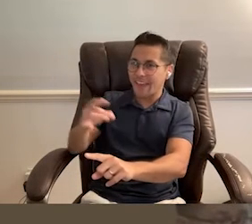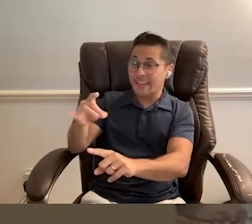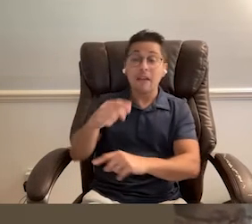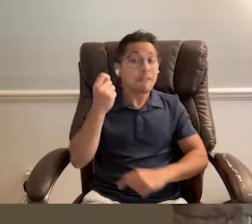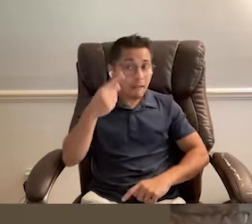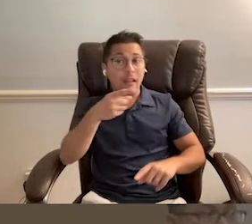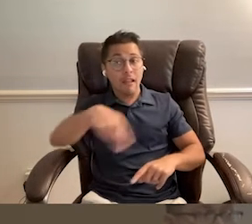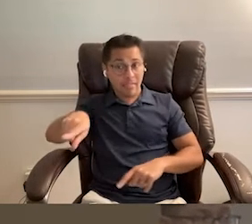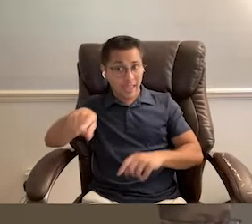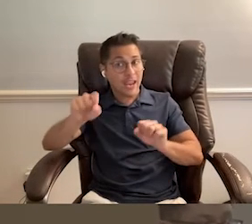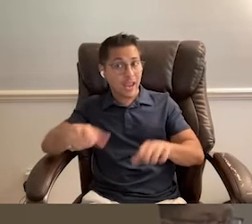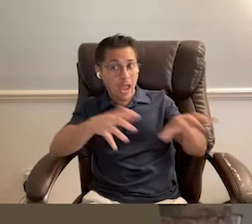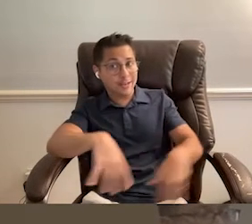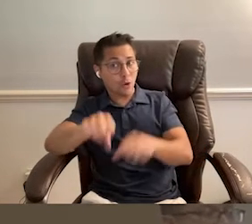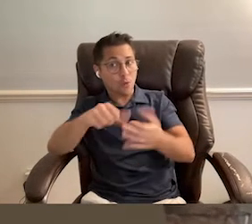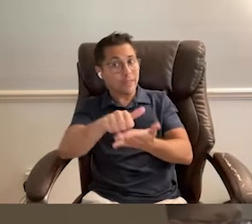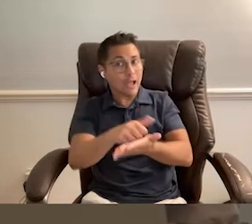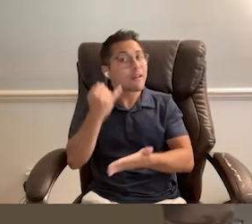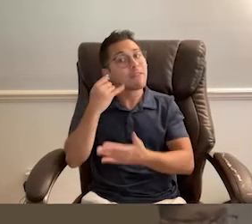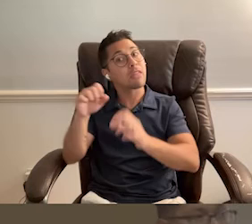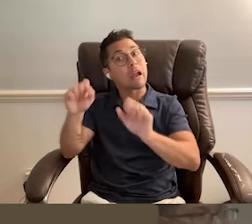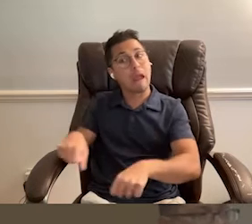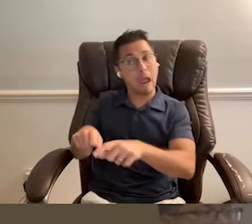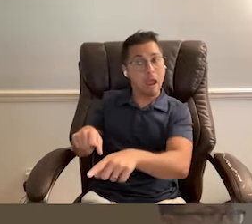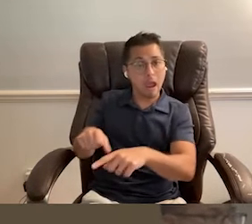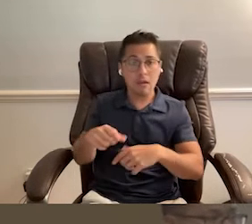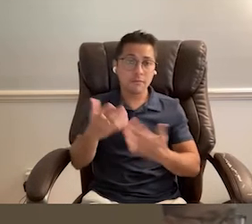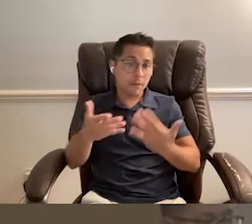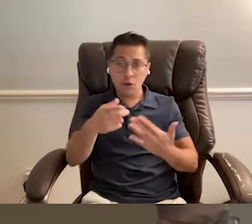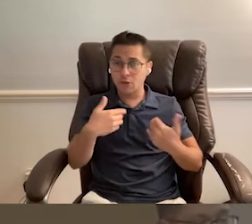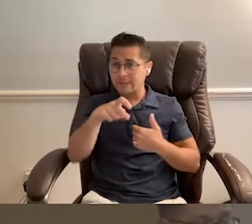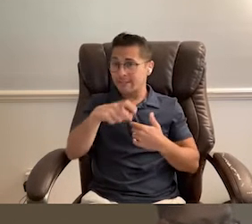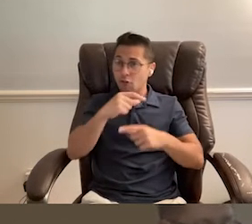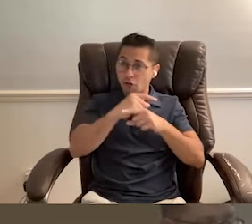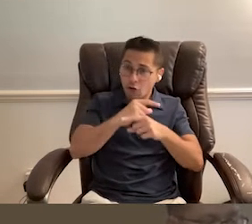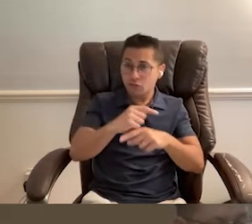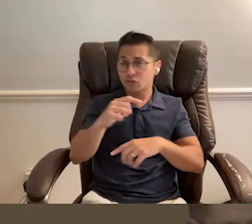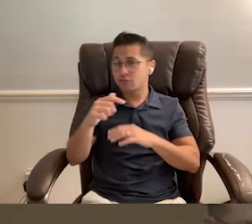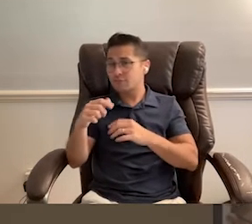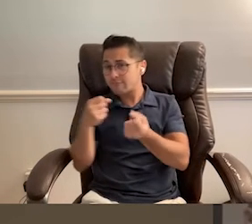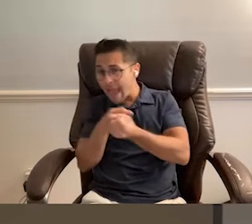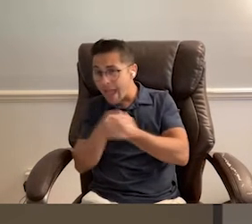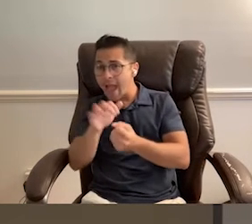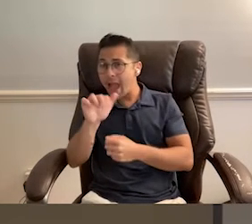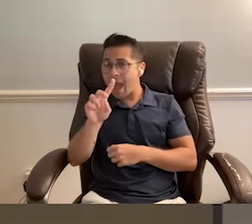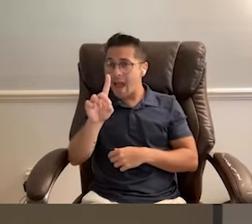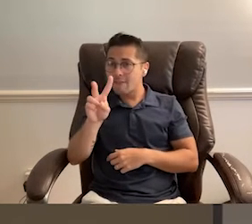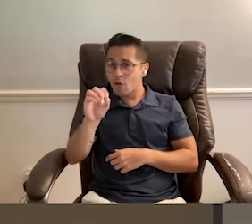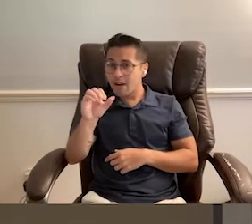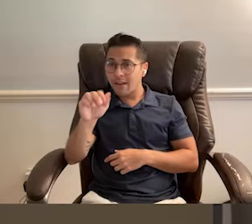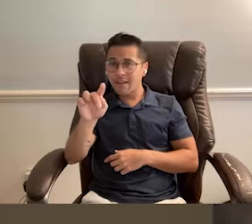do so. So you might want to do a guardianship or advocate guardianship. So there's some safeguards you might have to consider when they become an adult.